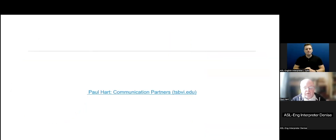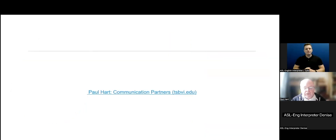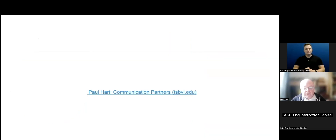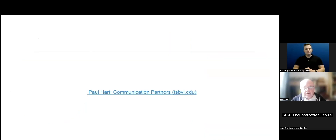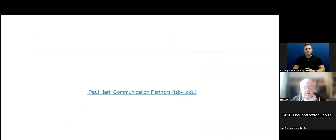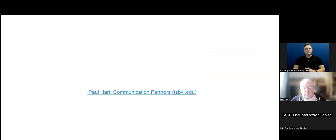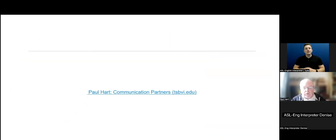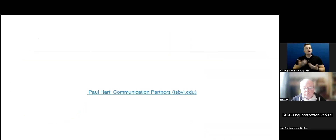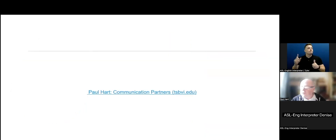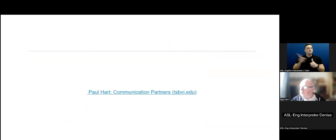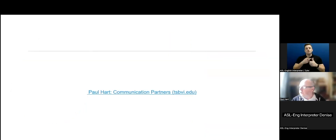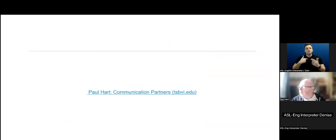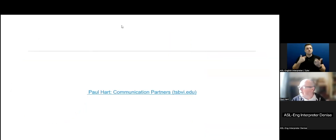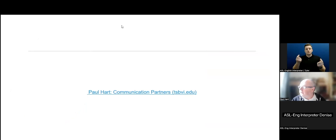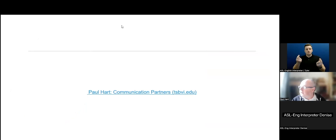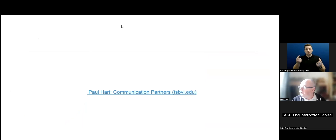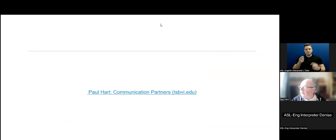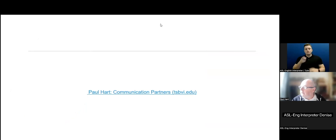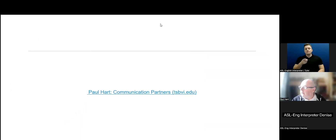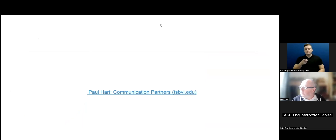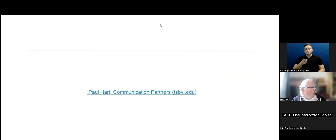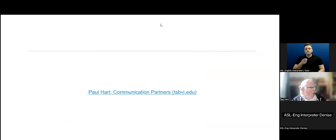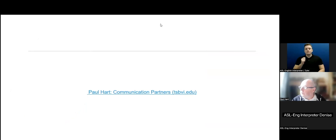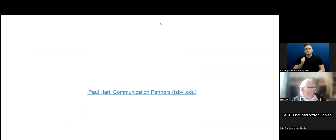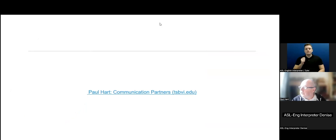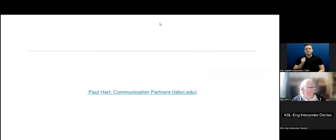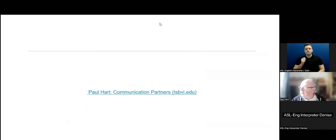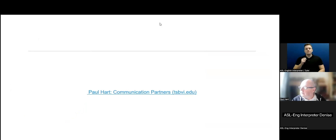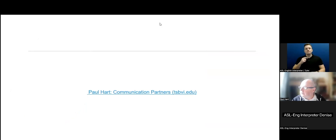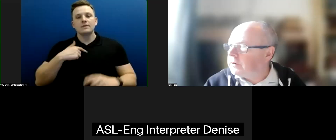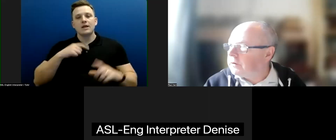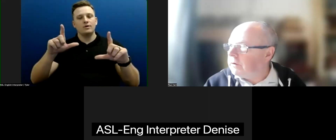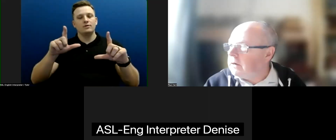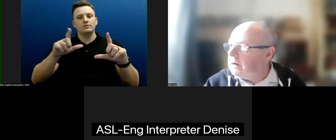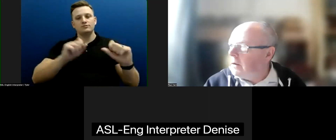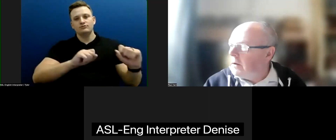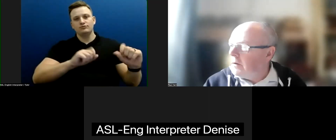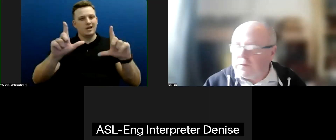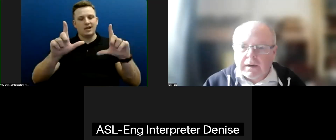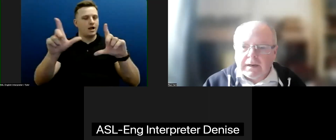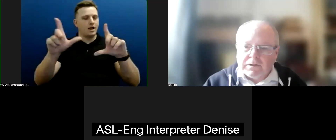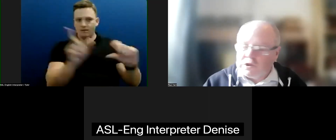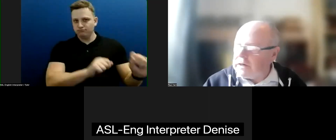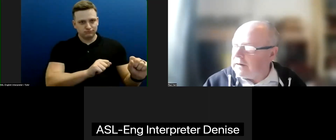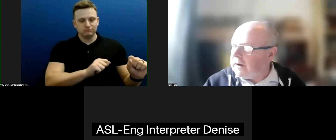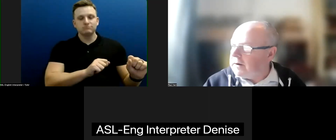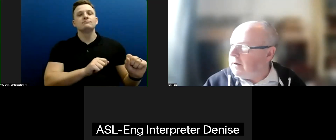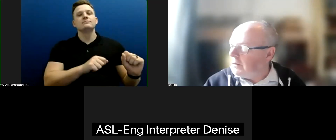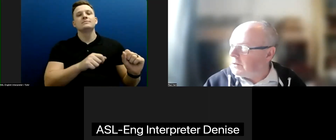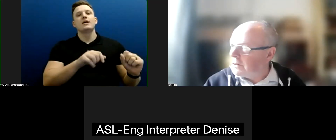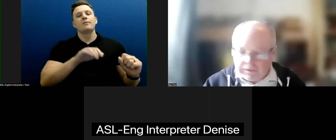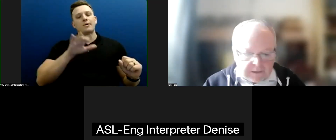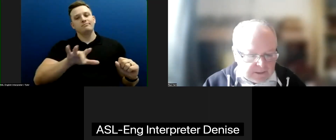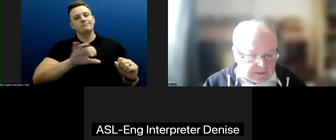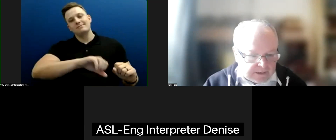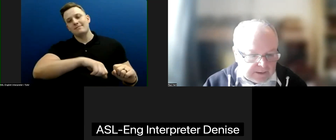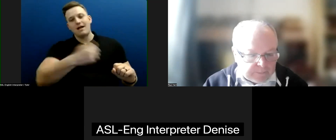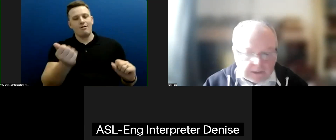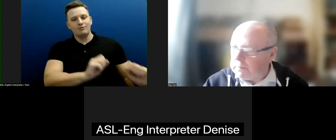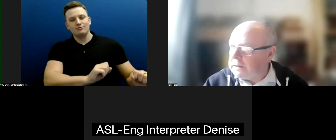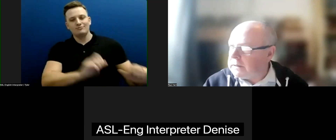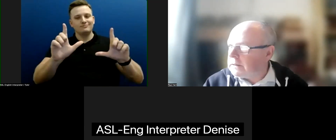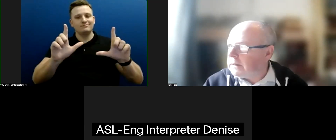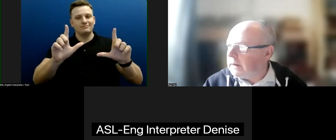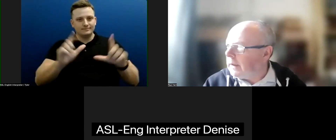the first thing we're going to do is I'm going to stop sharing this screen so that I can share another screen